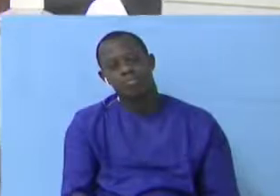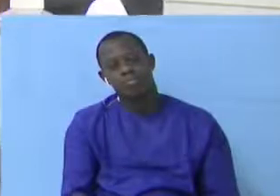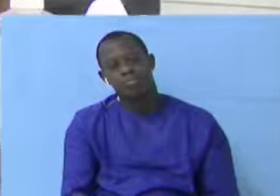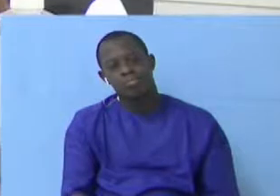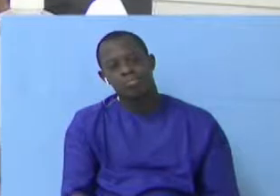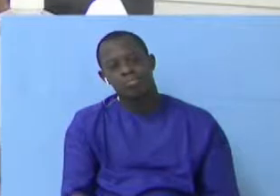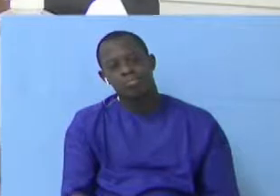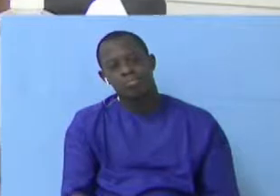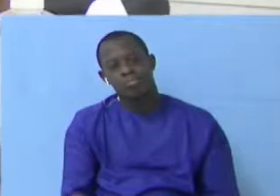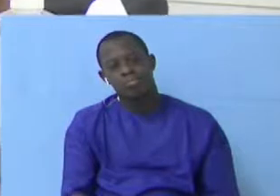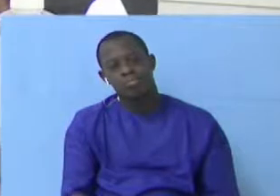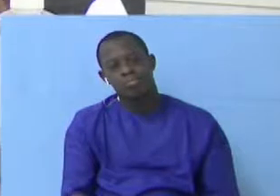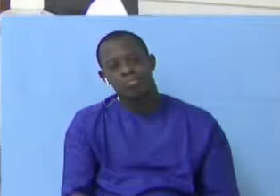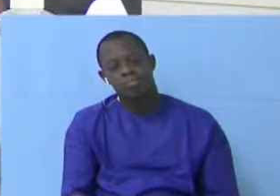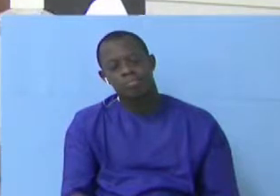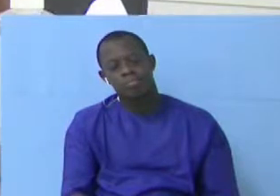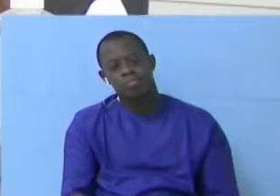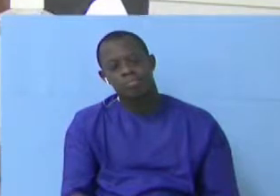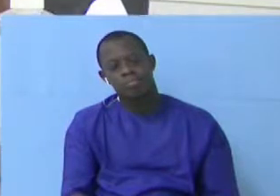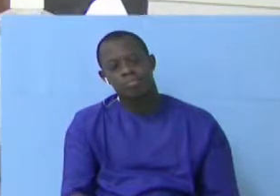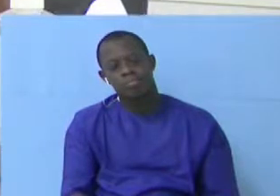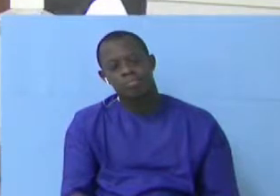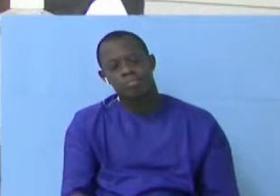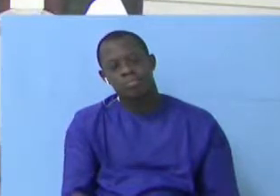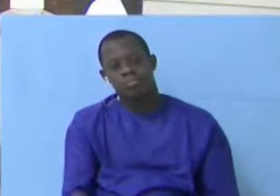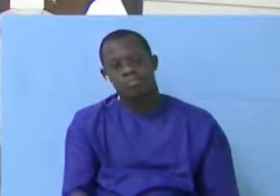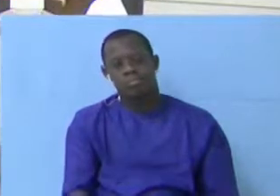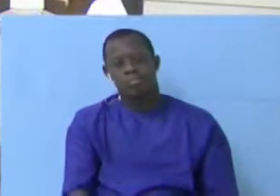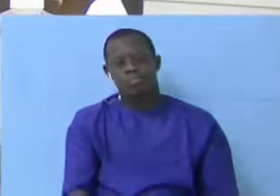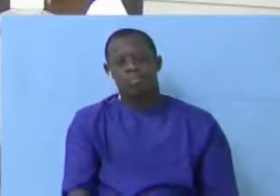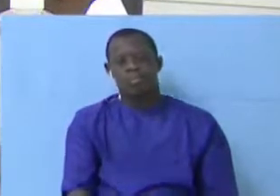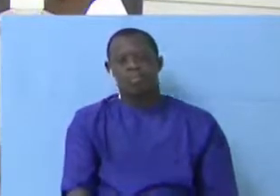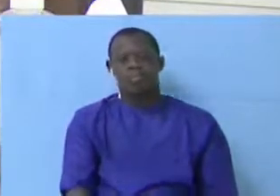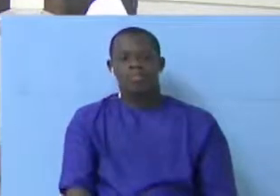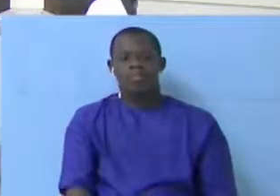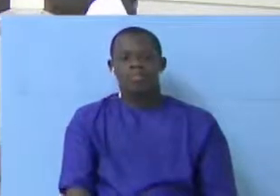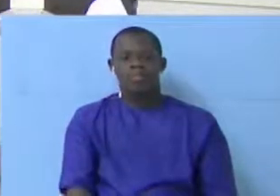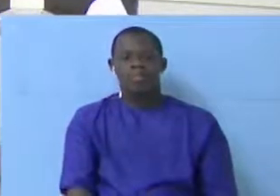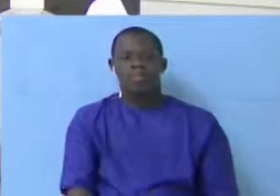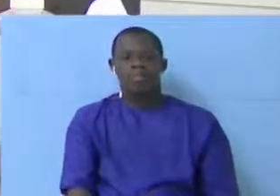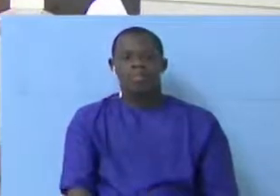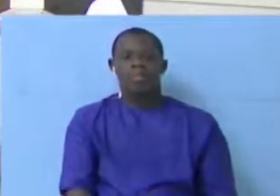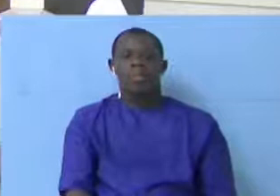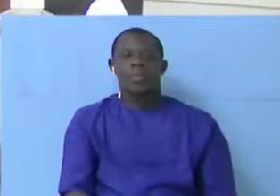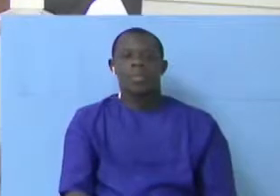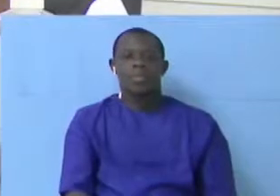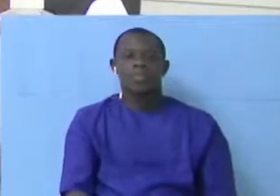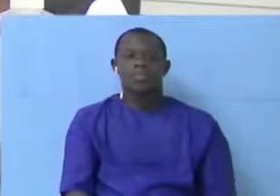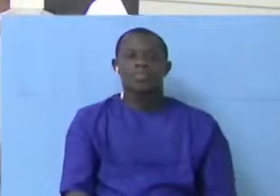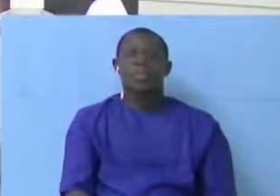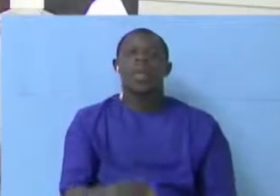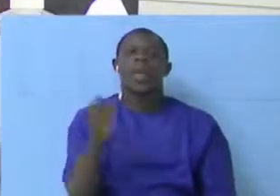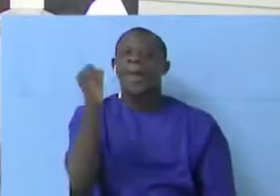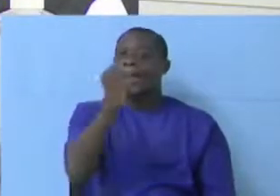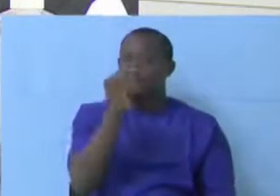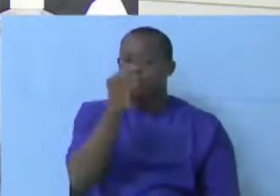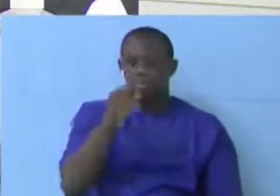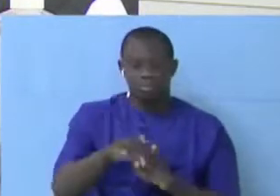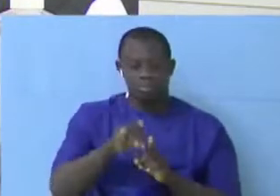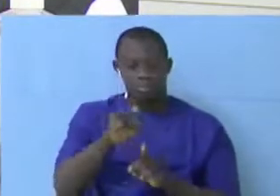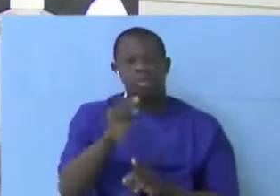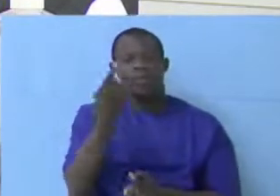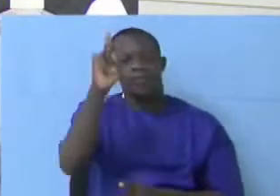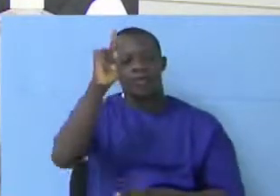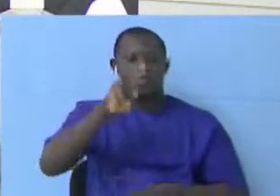Because this was the first time I am interacting or having to be around where the junglers are. Ya janyu ko to ko nyine